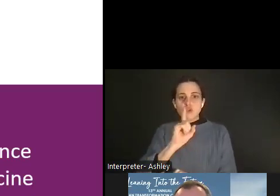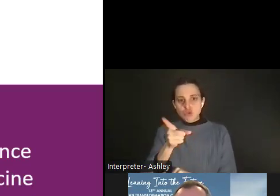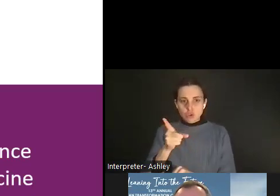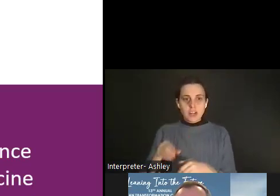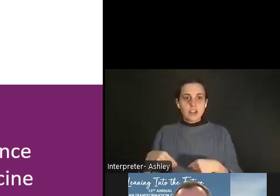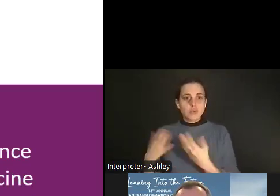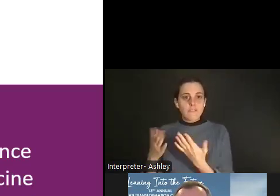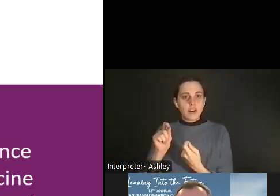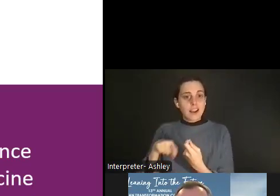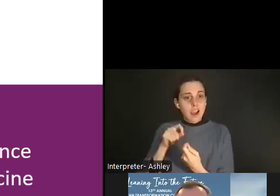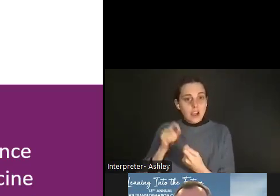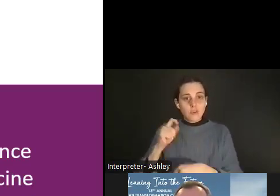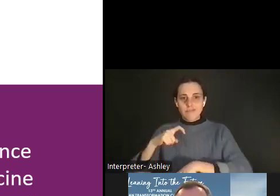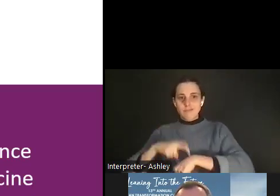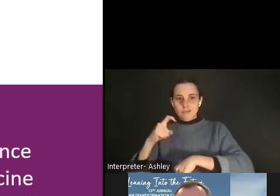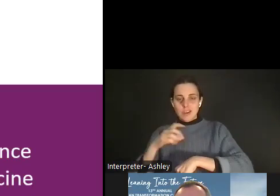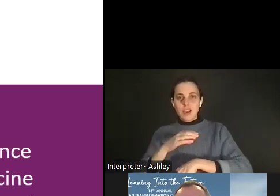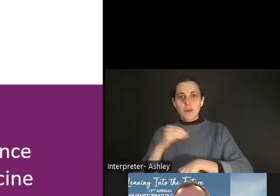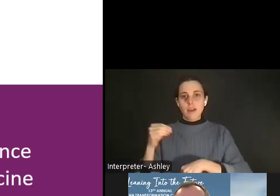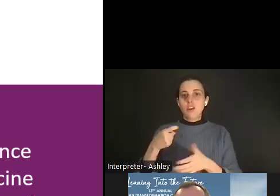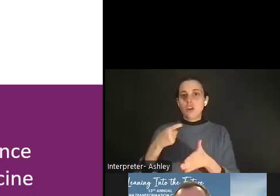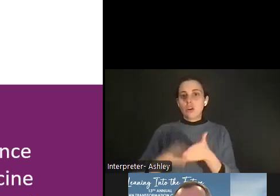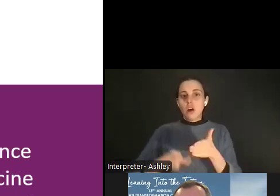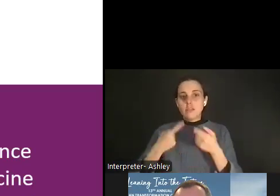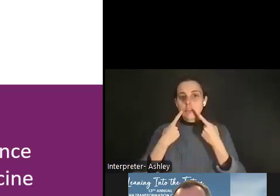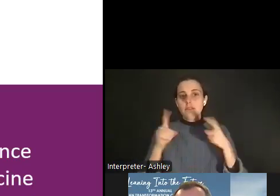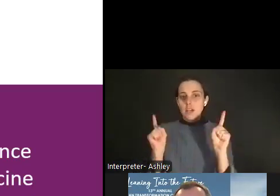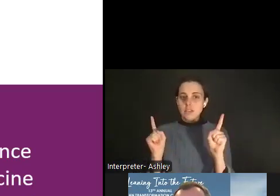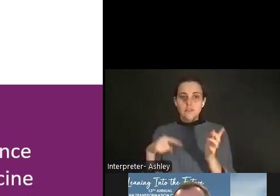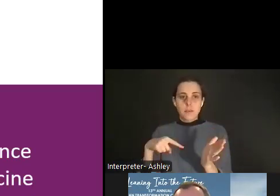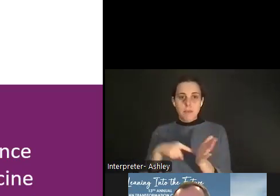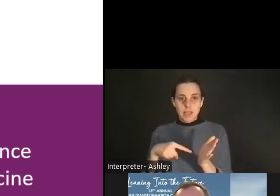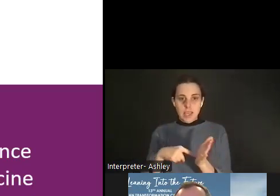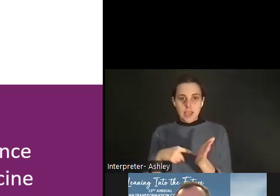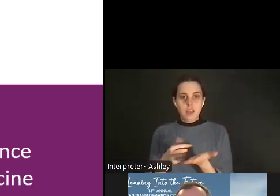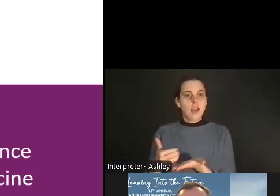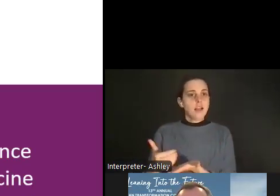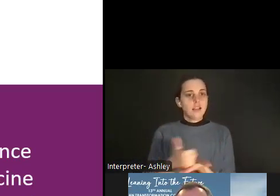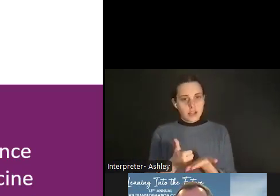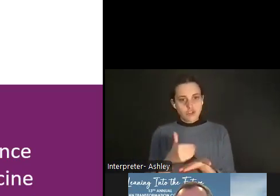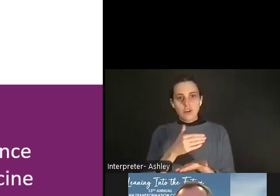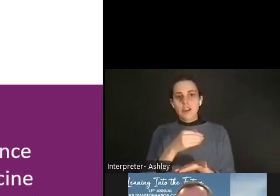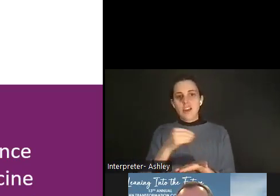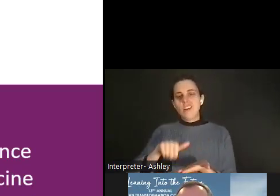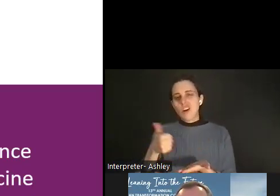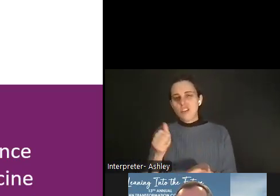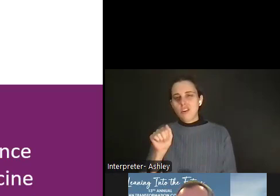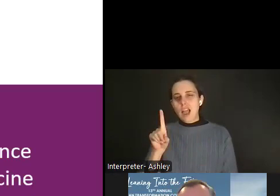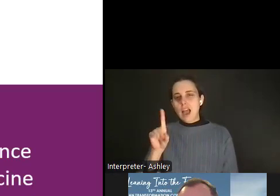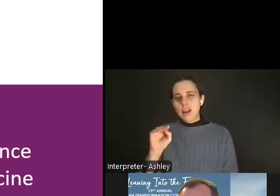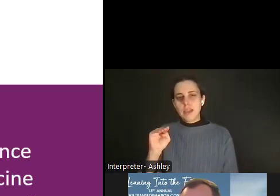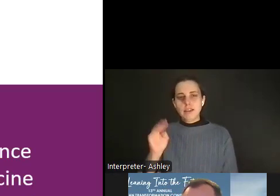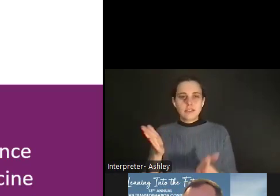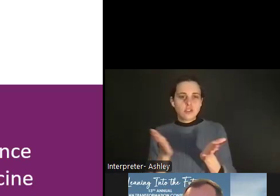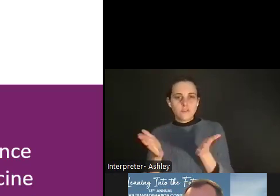collection, and other administrative services to our physicians. So again, we support our patient by